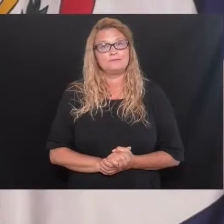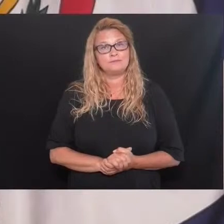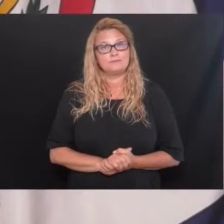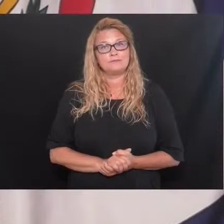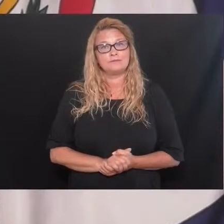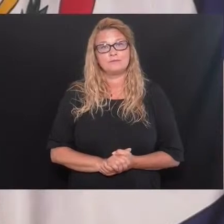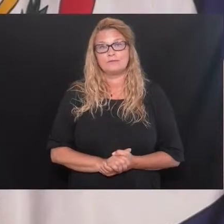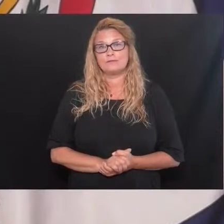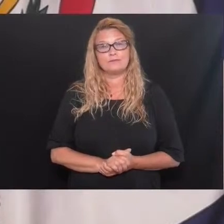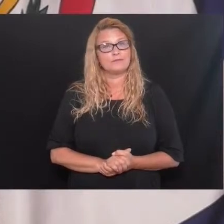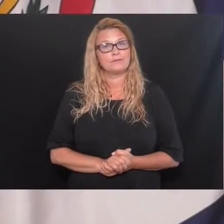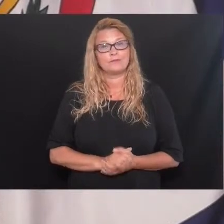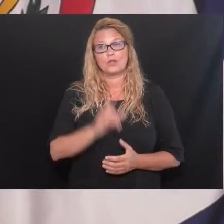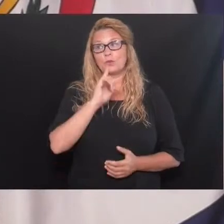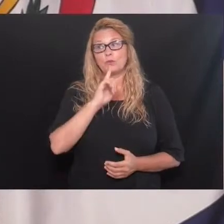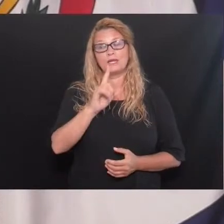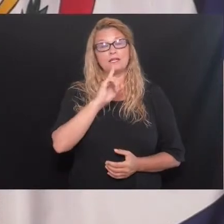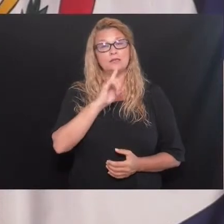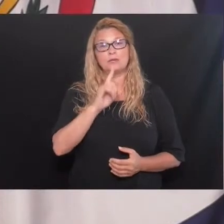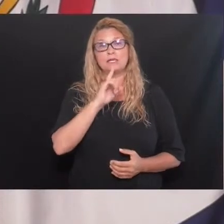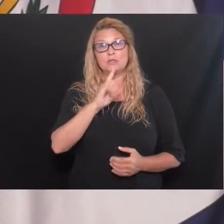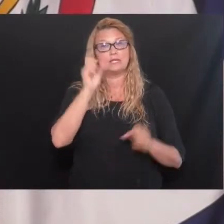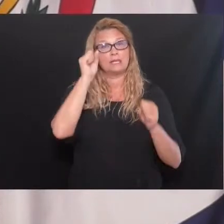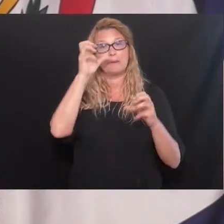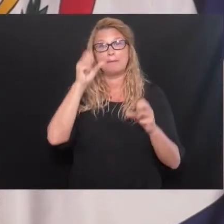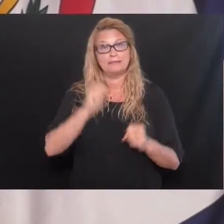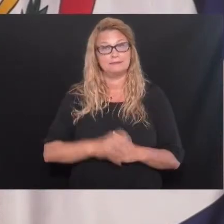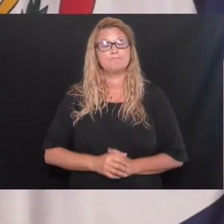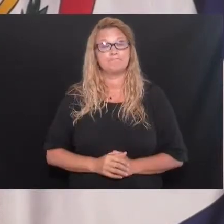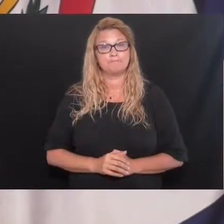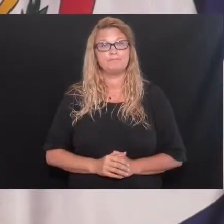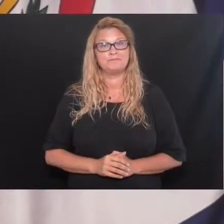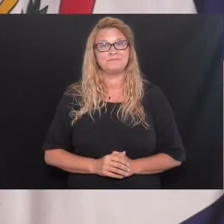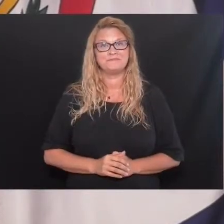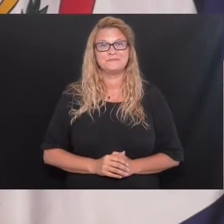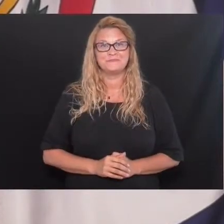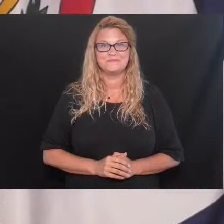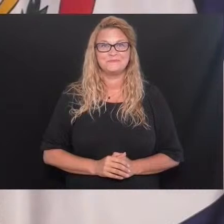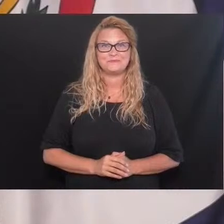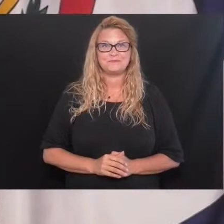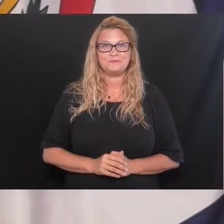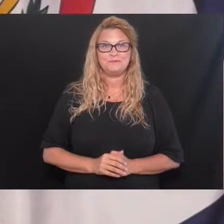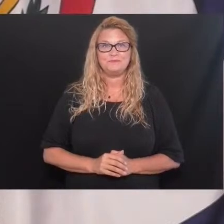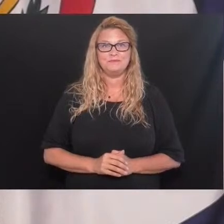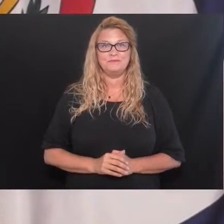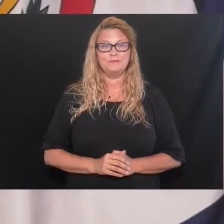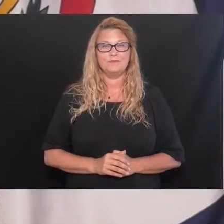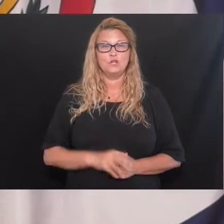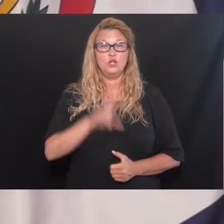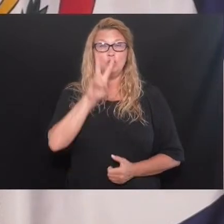Heroes beyond belief in my book. Absolutely. And look at